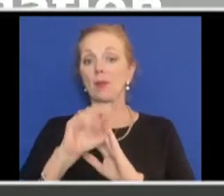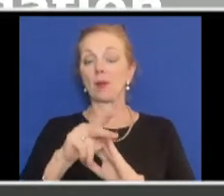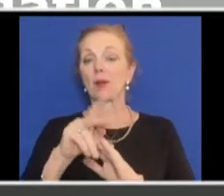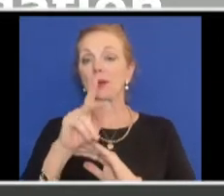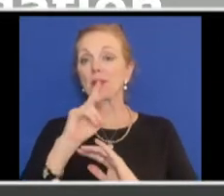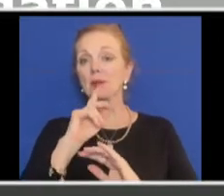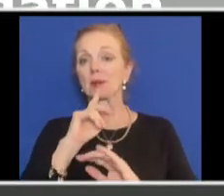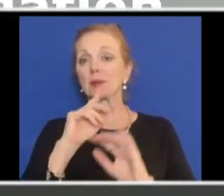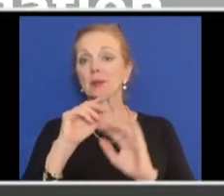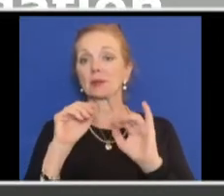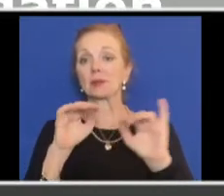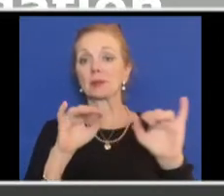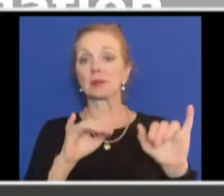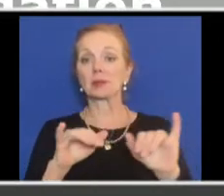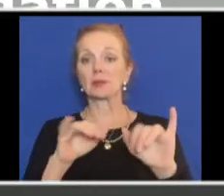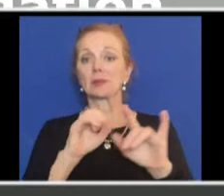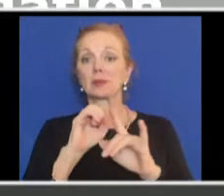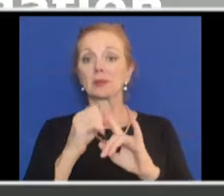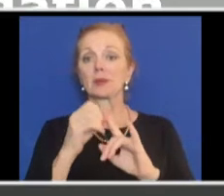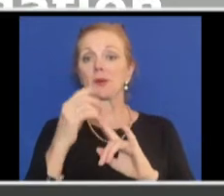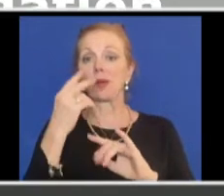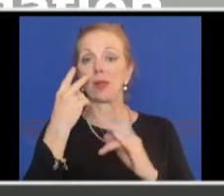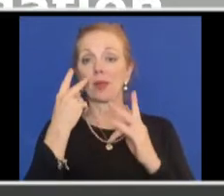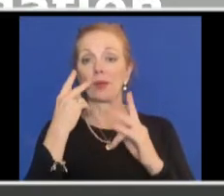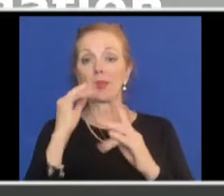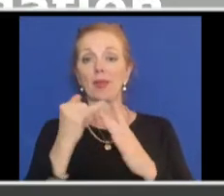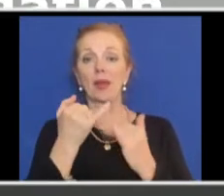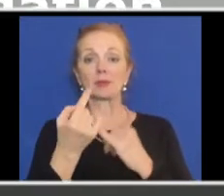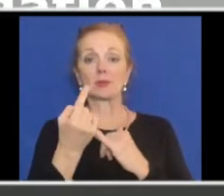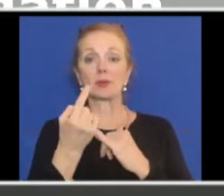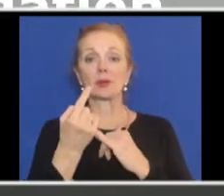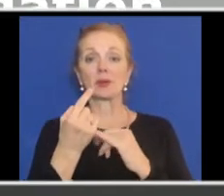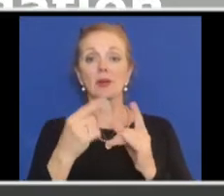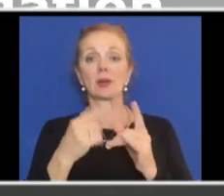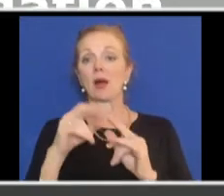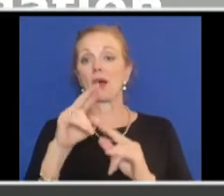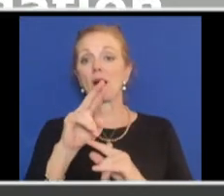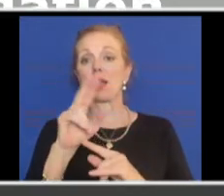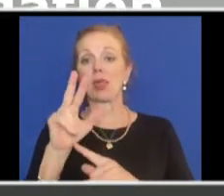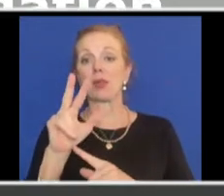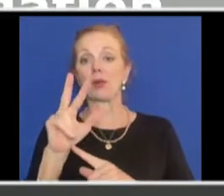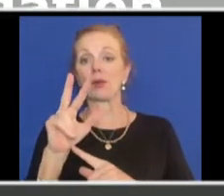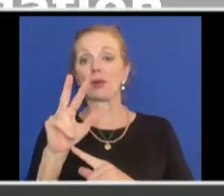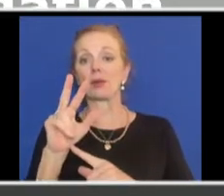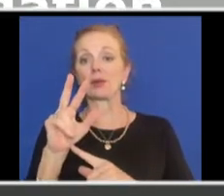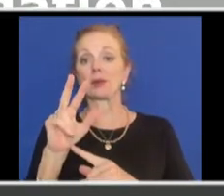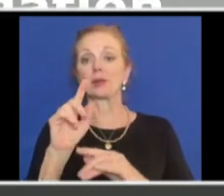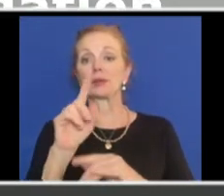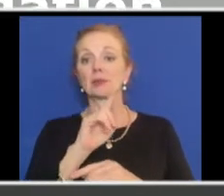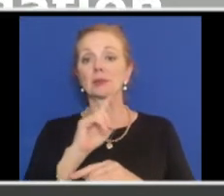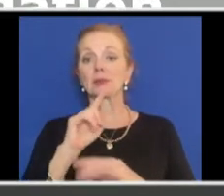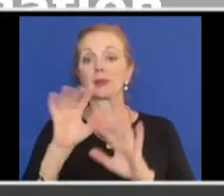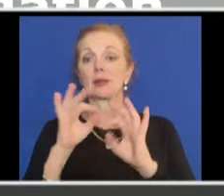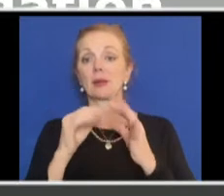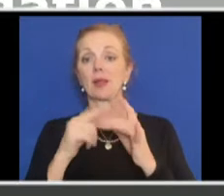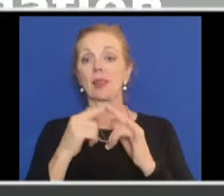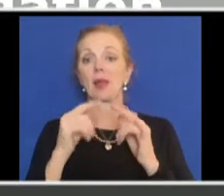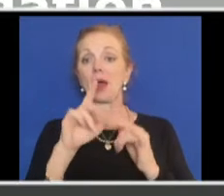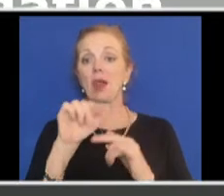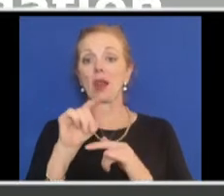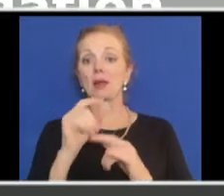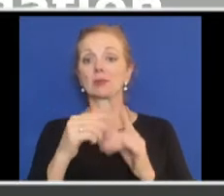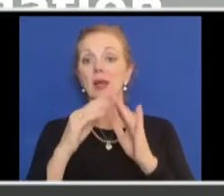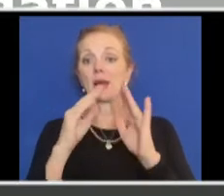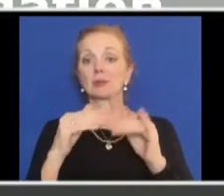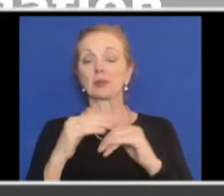likely a similar scenario as what we looked at on the last one where you had some R3 single family zoning with large lot housing